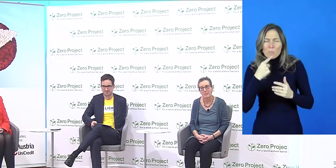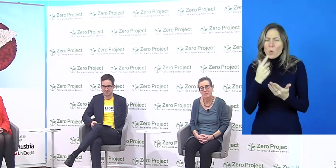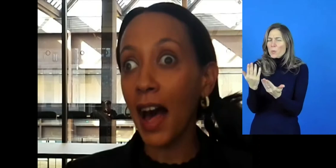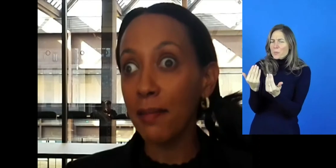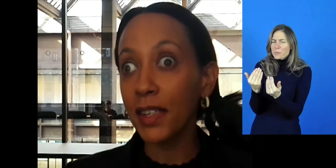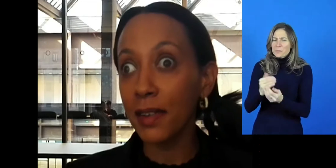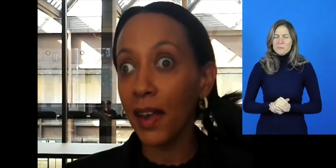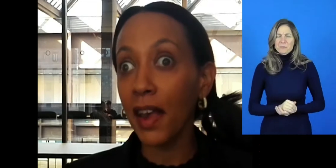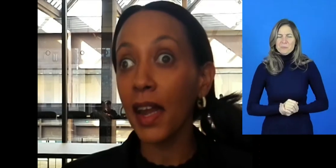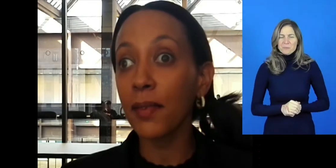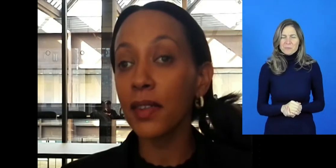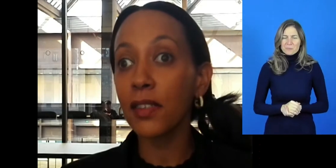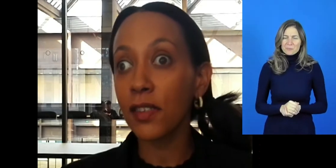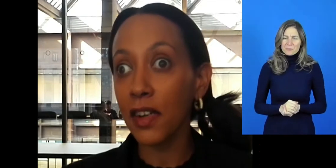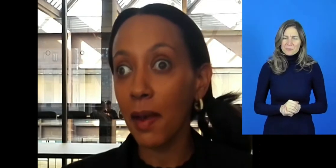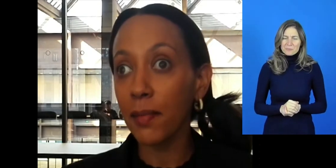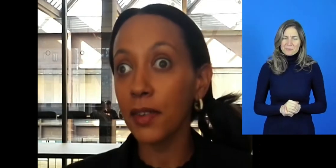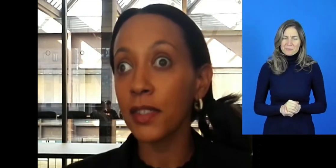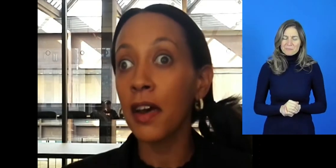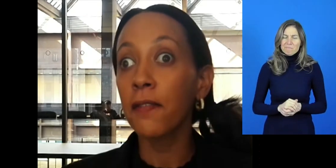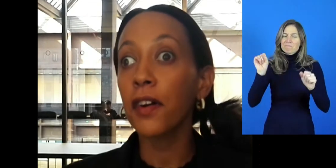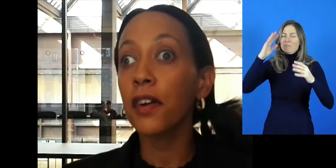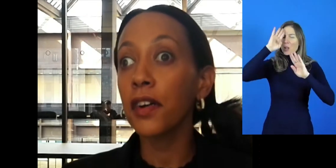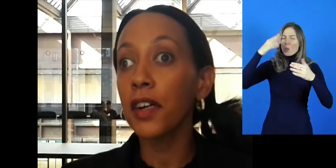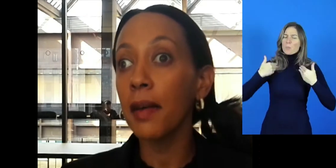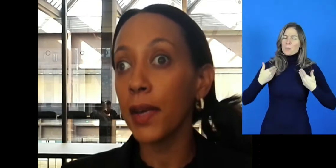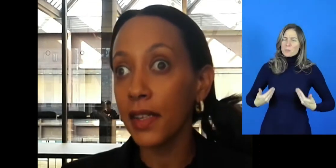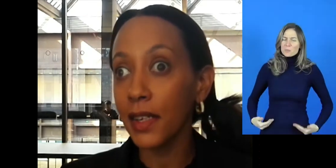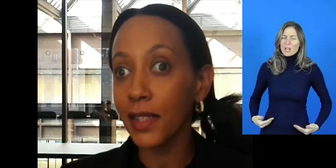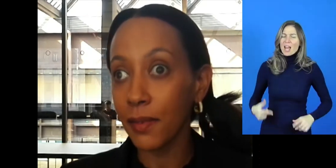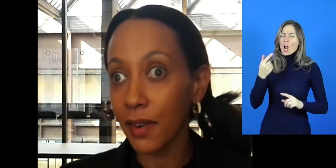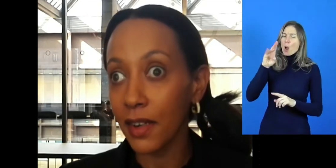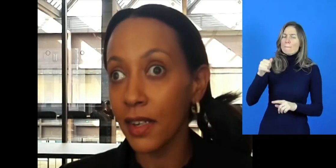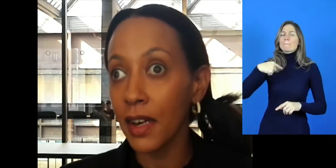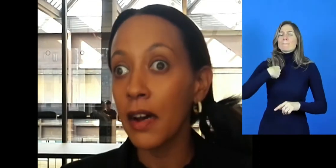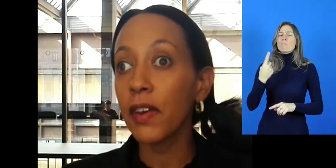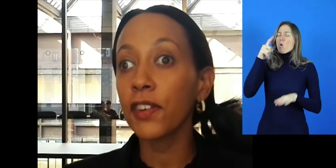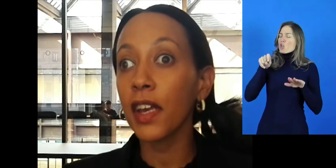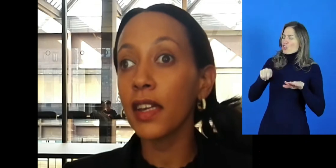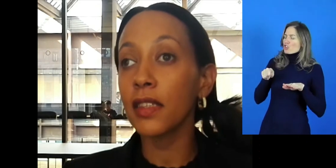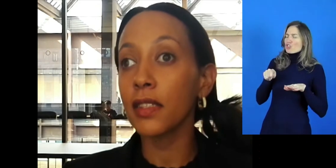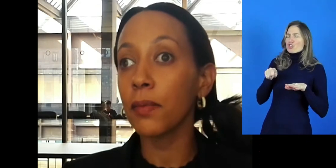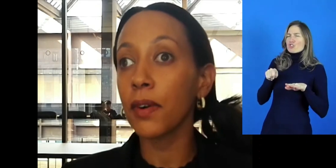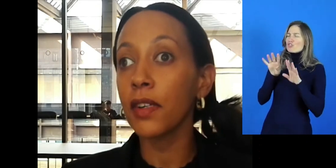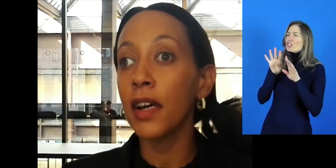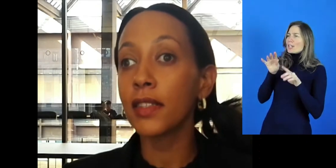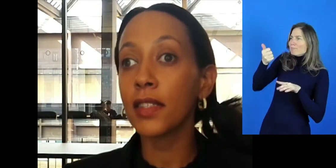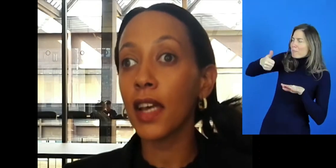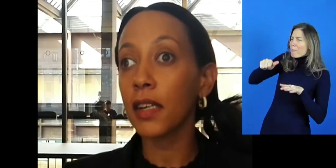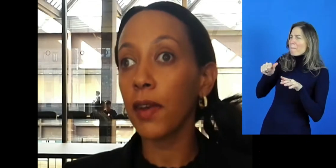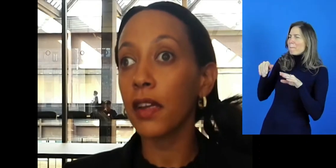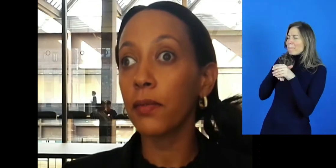My name is Happen Grima, and I'm one of the jury members for Her Abilities Award. We've created this award